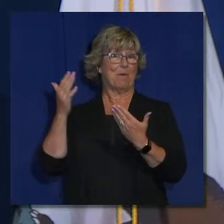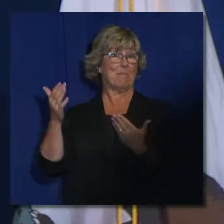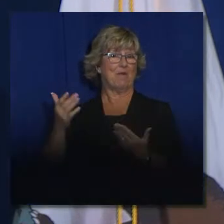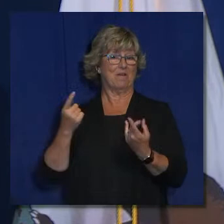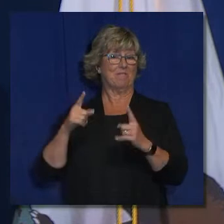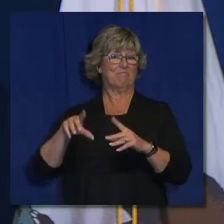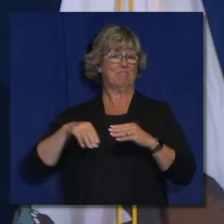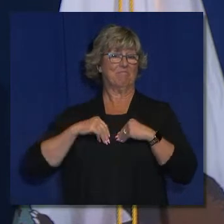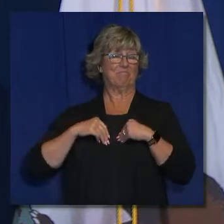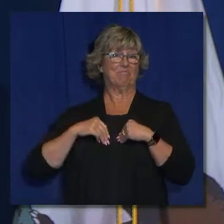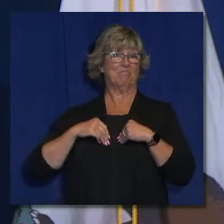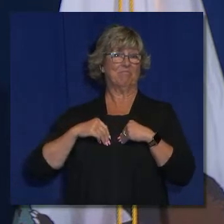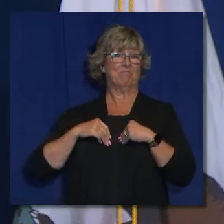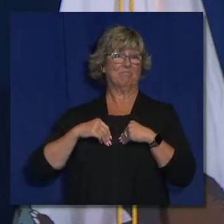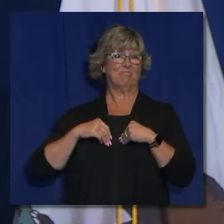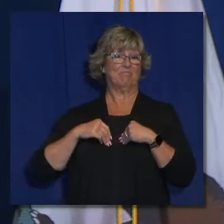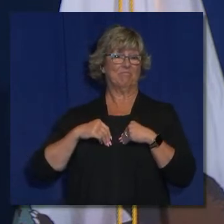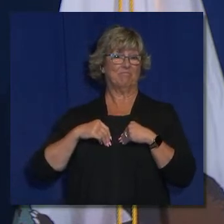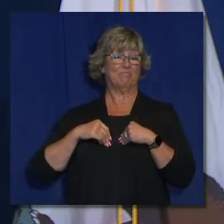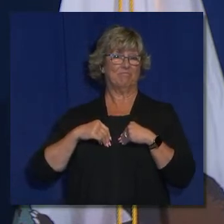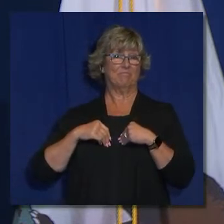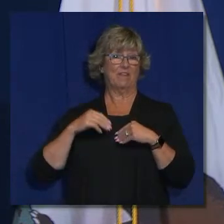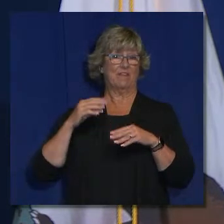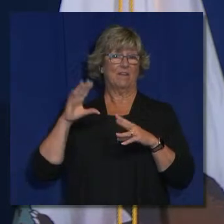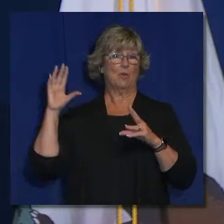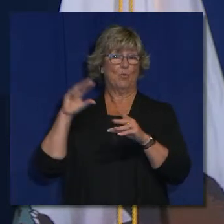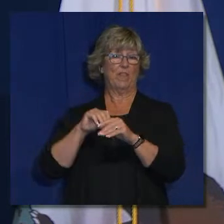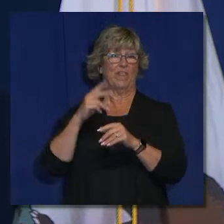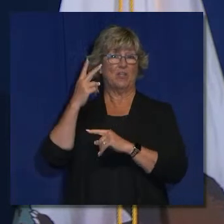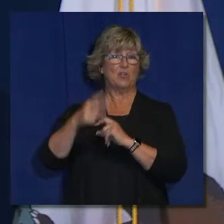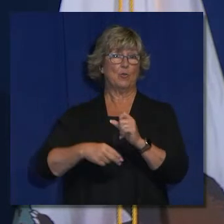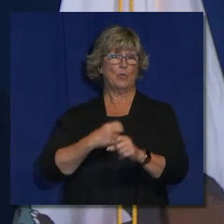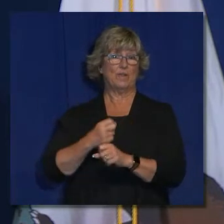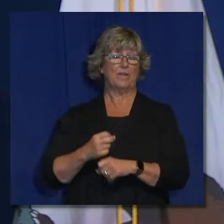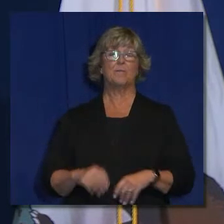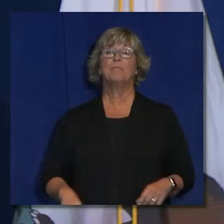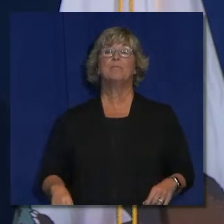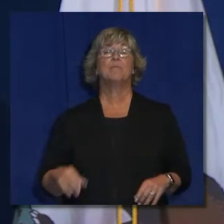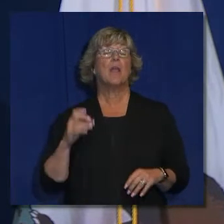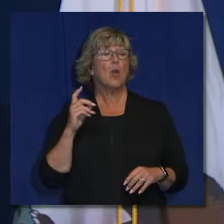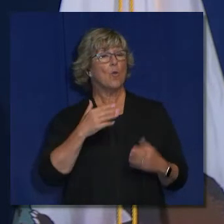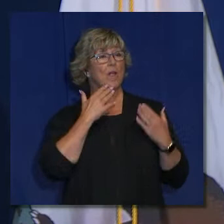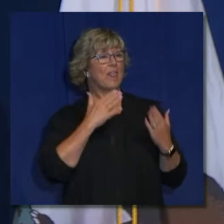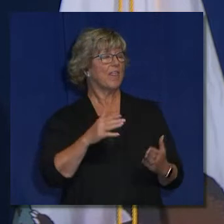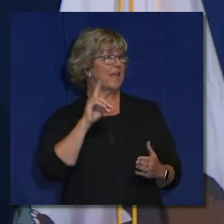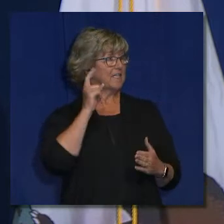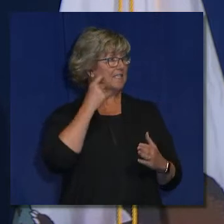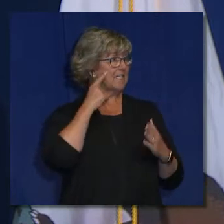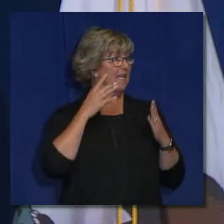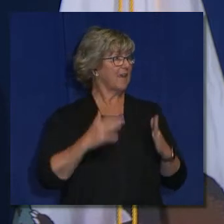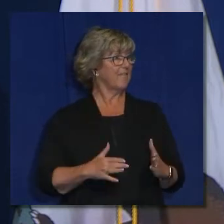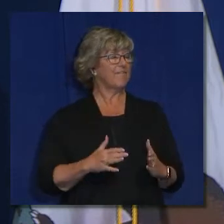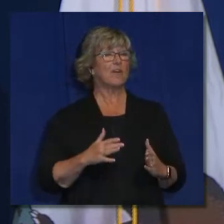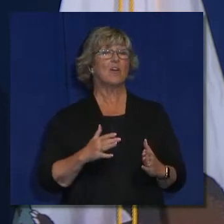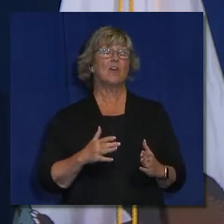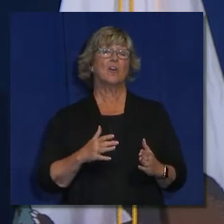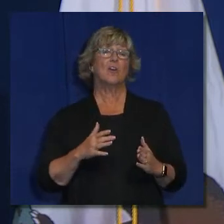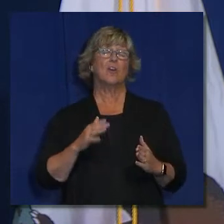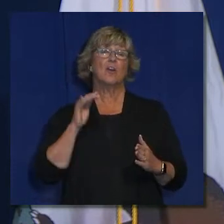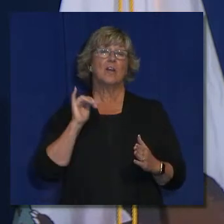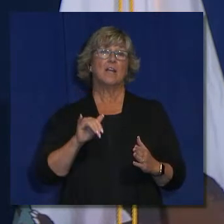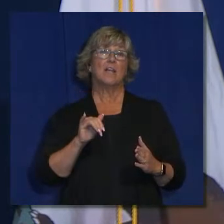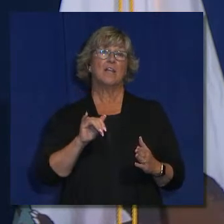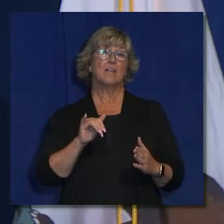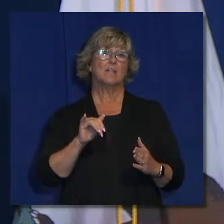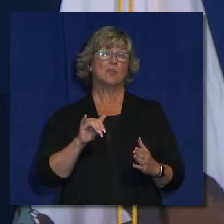into effect over the course of just 2 calendar years. Thank you. And Governor, yesterday, the Energy, or